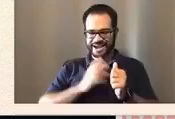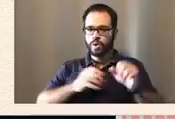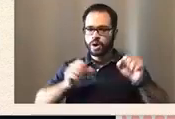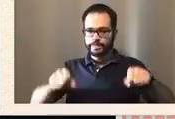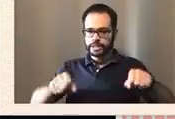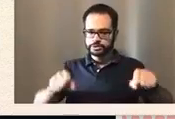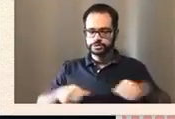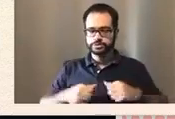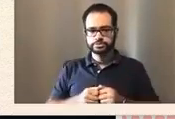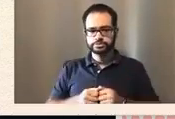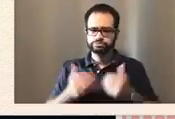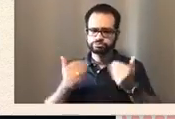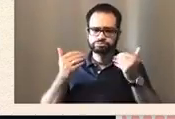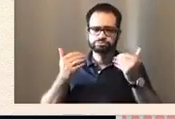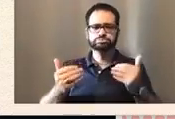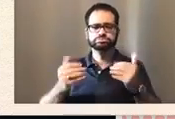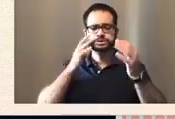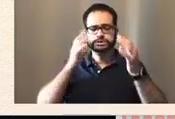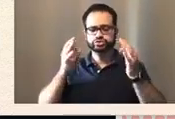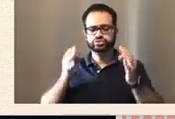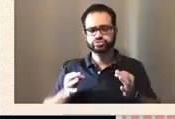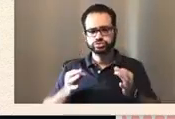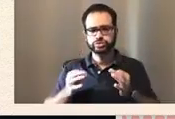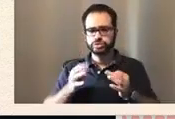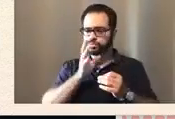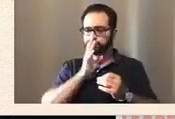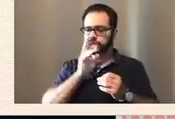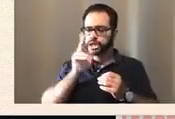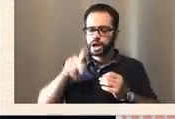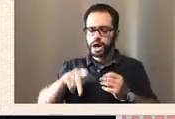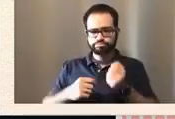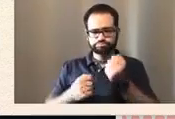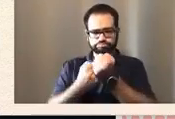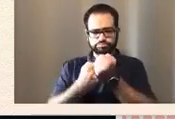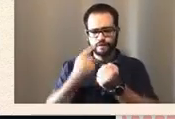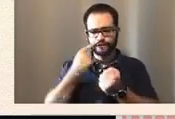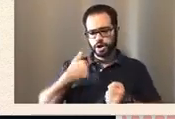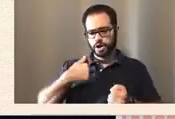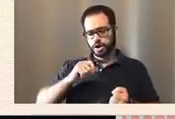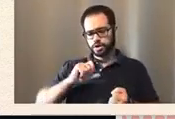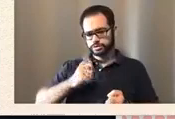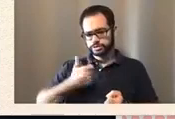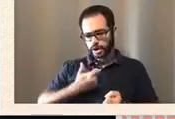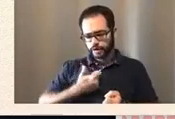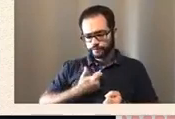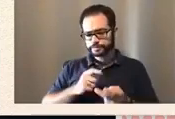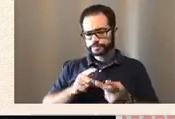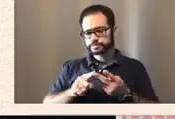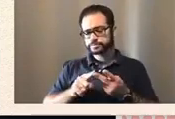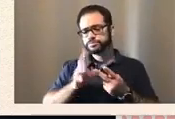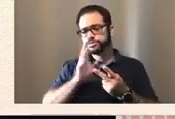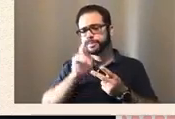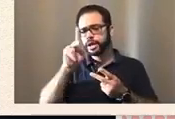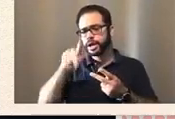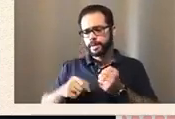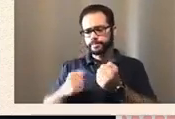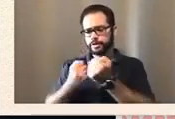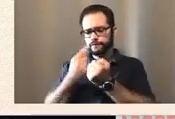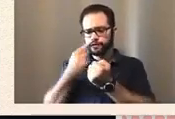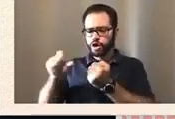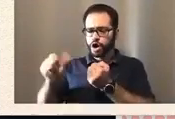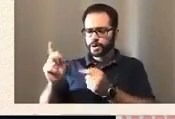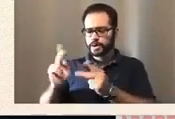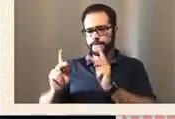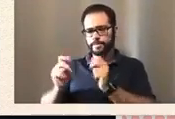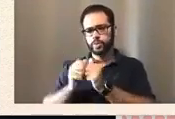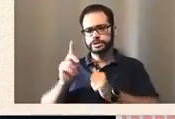to not only speak up for ourselves, but speak up for other people with disabilities that might